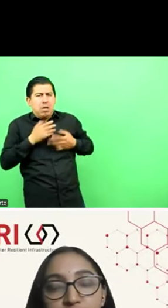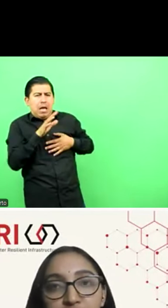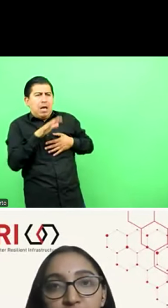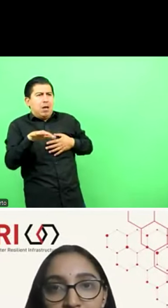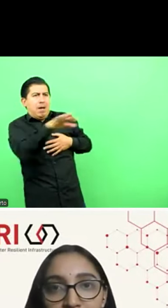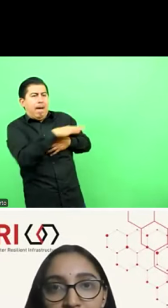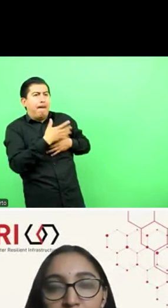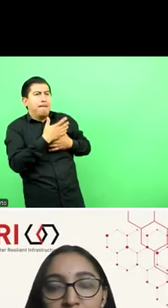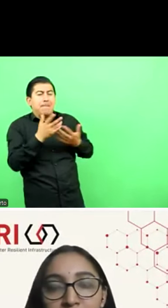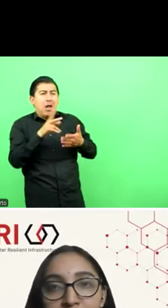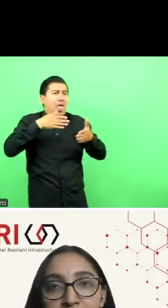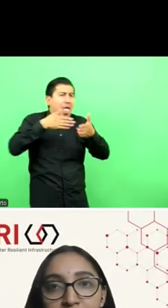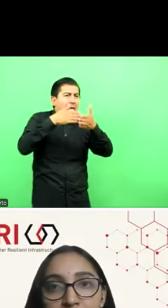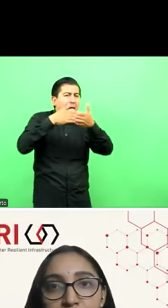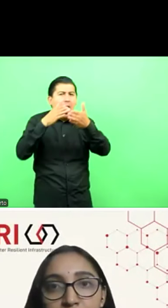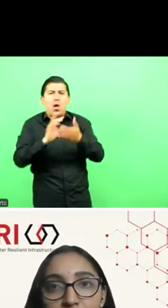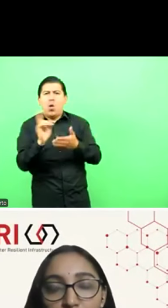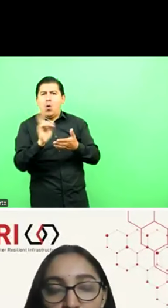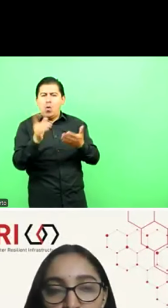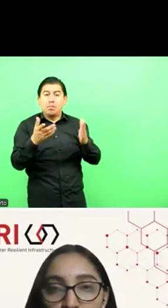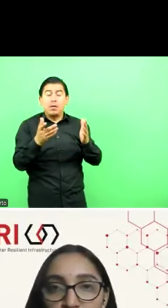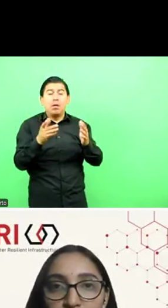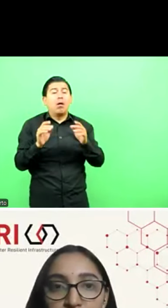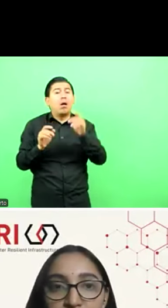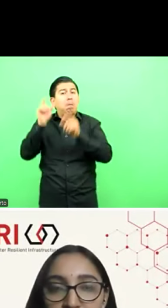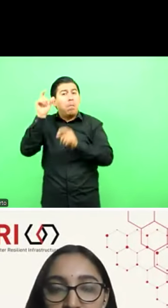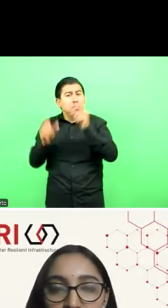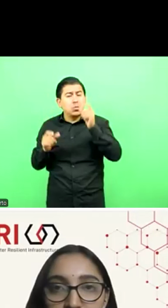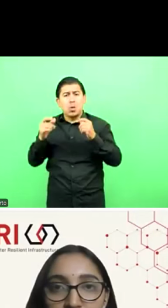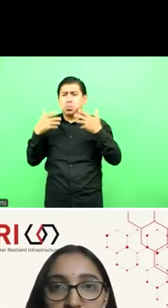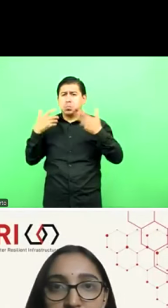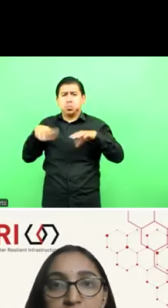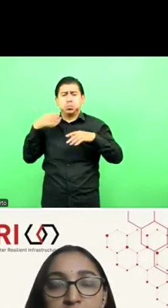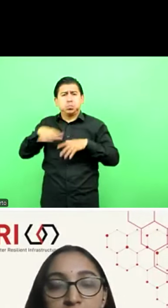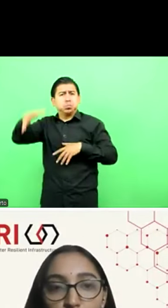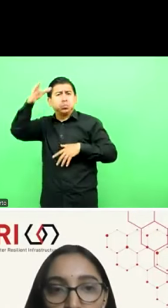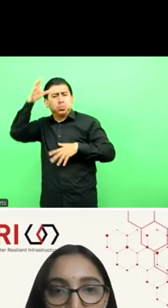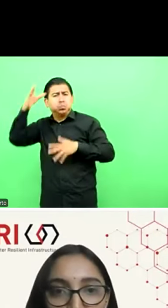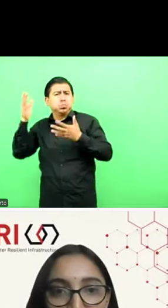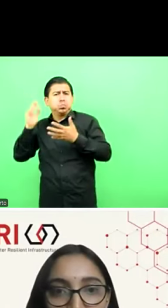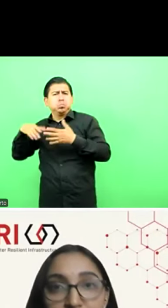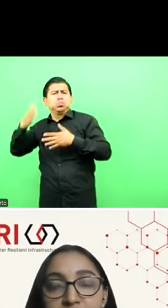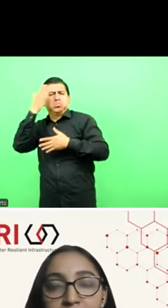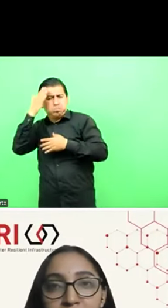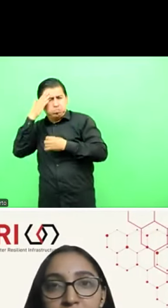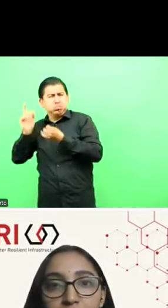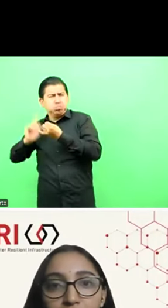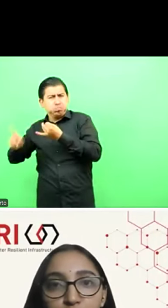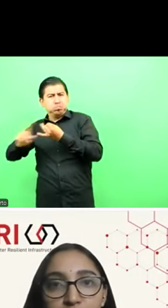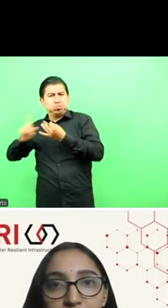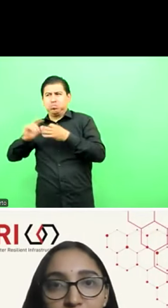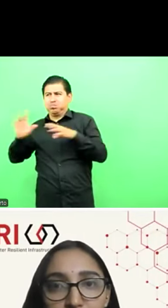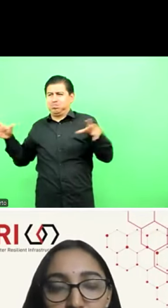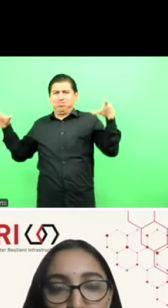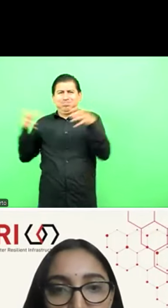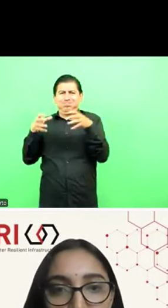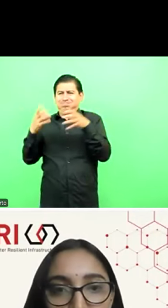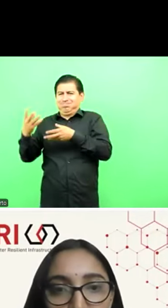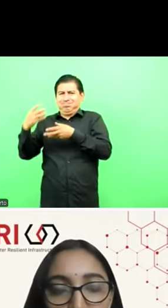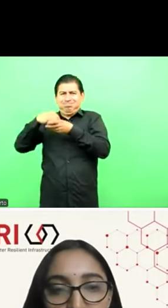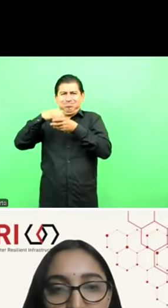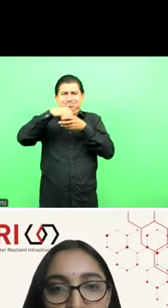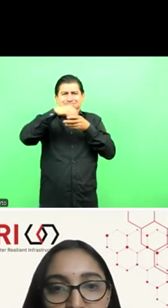which finally culminated in the launch of our strategy at COP28. I would take a pause